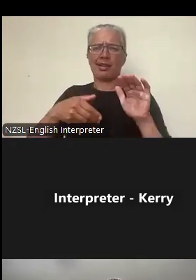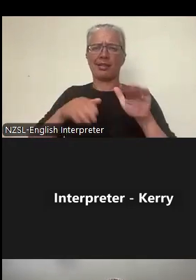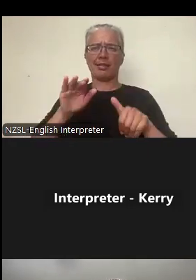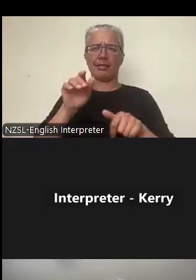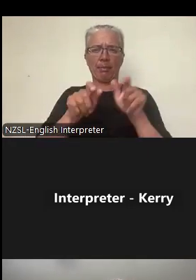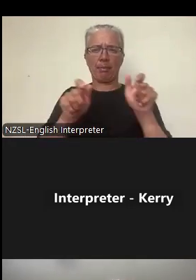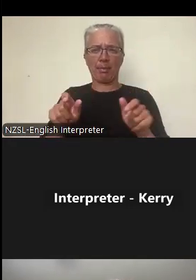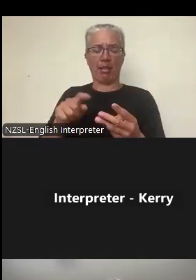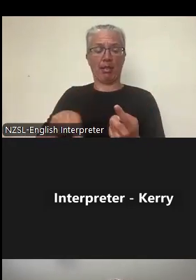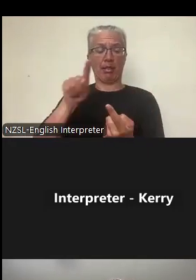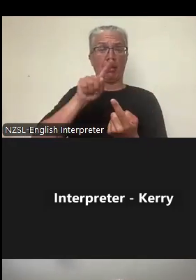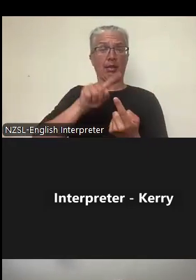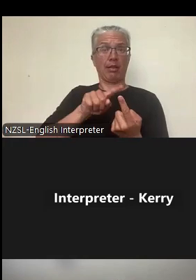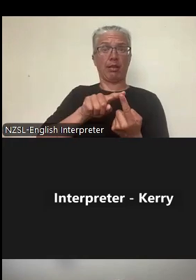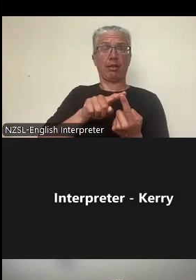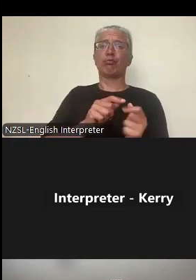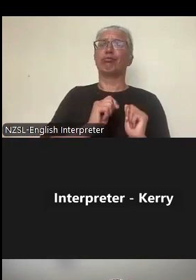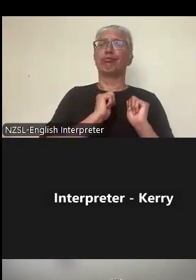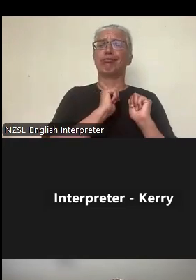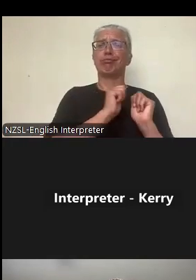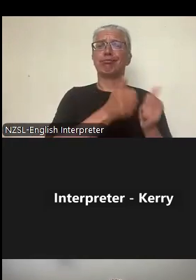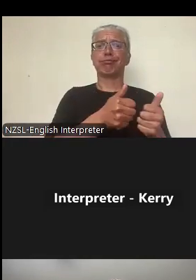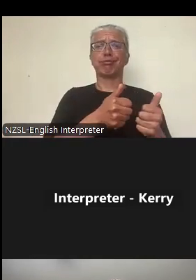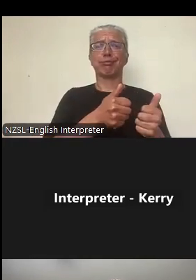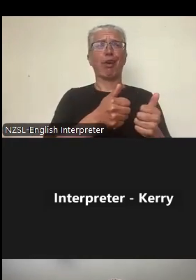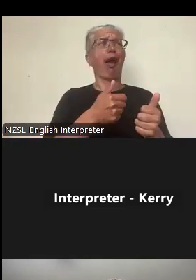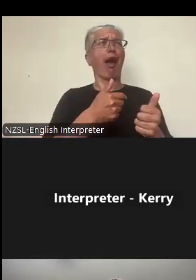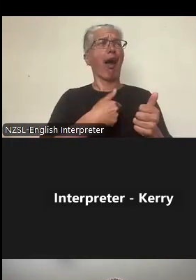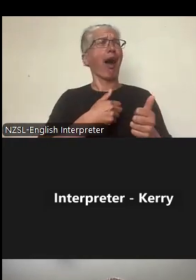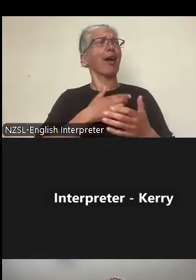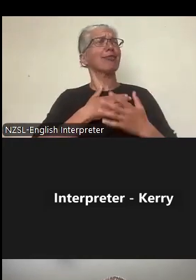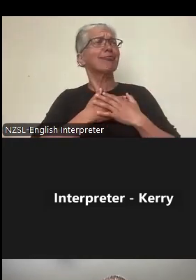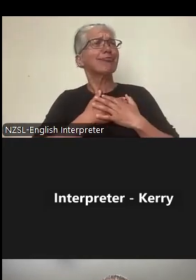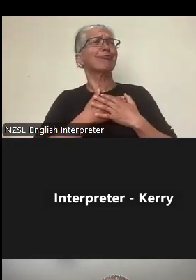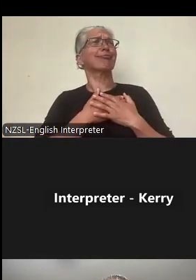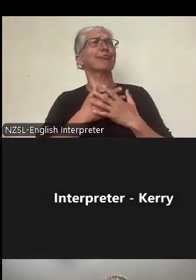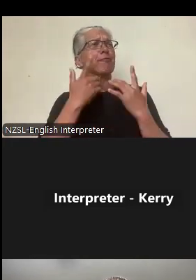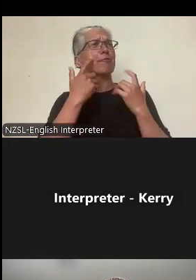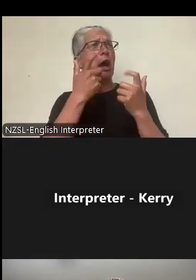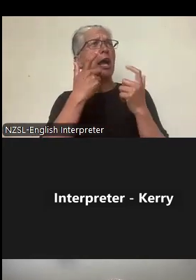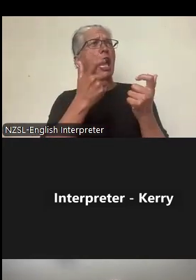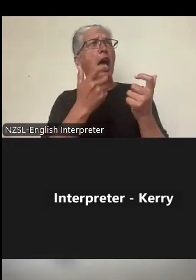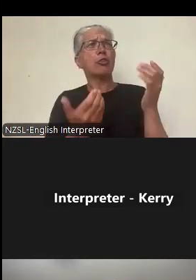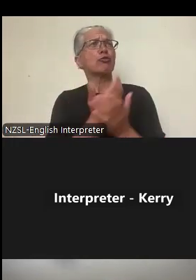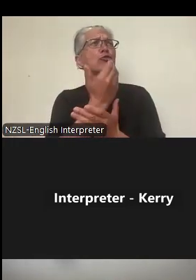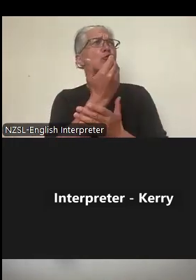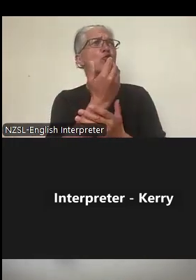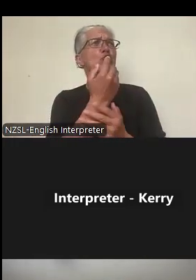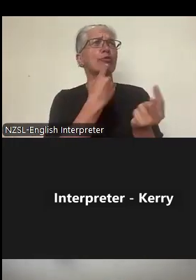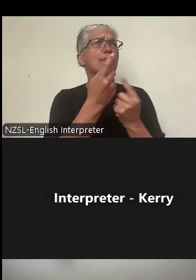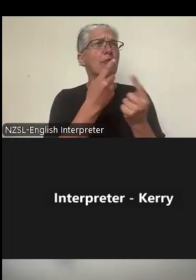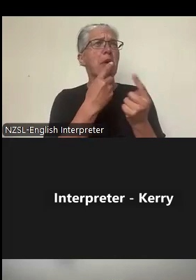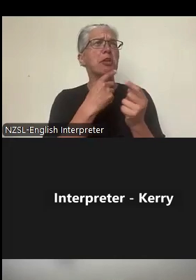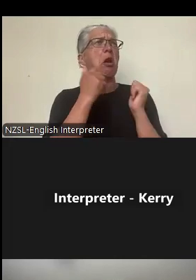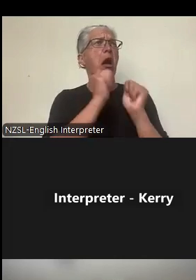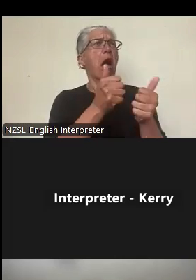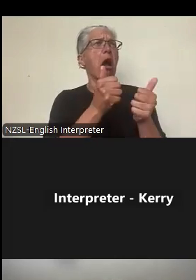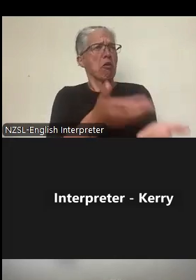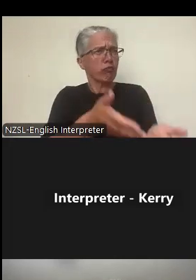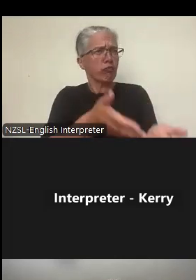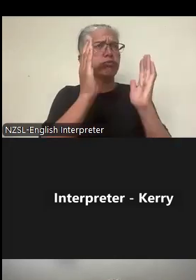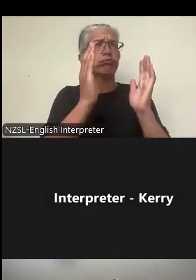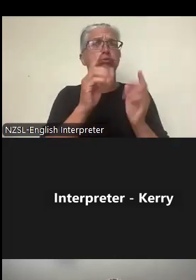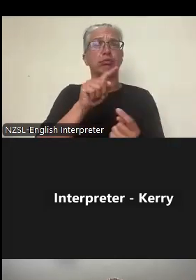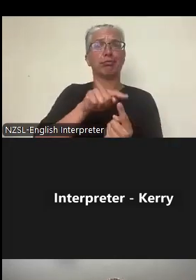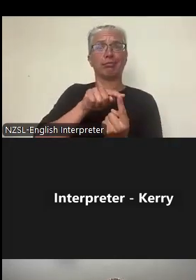type of people are great. I enjoy finding out about new perspectives, bring it on. The second group are